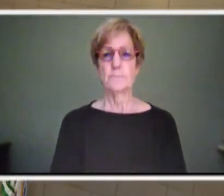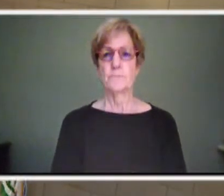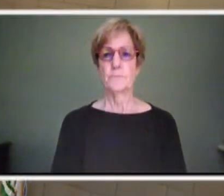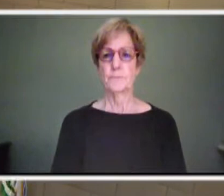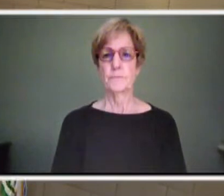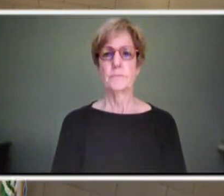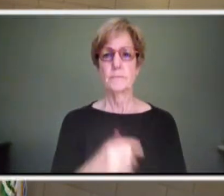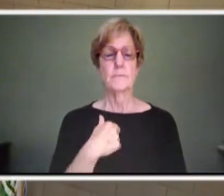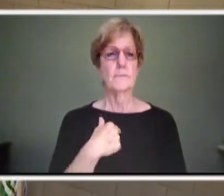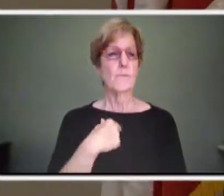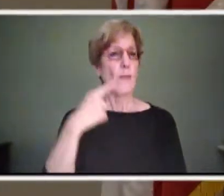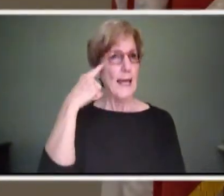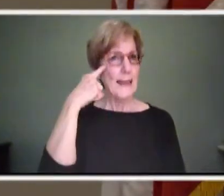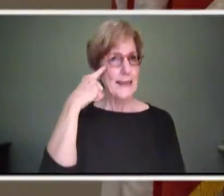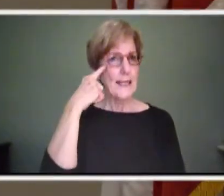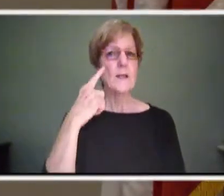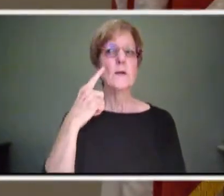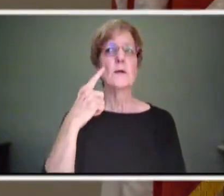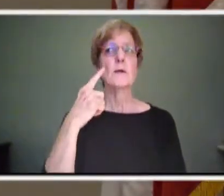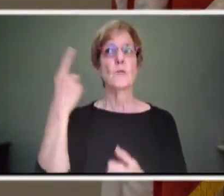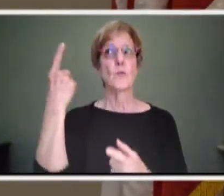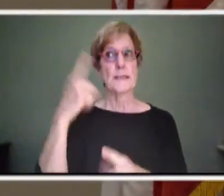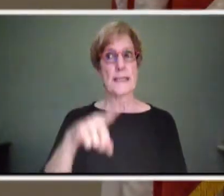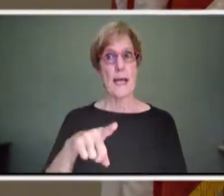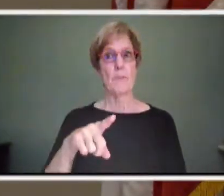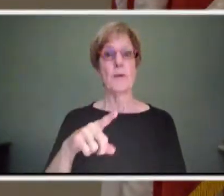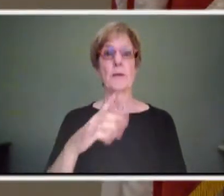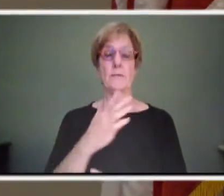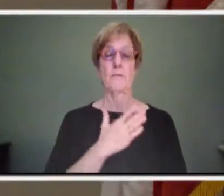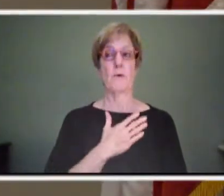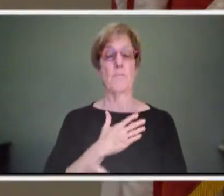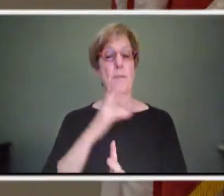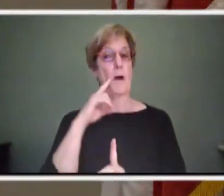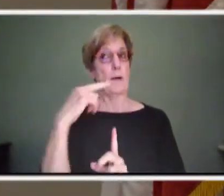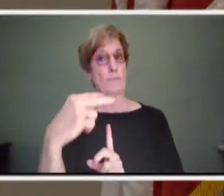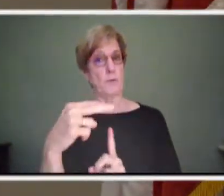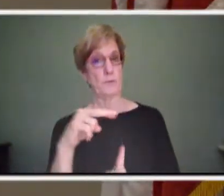I think what's happening here from my perspective is that